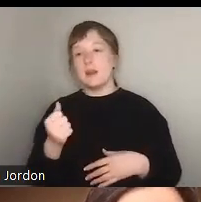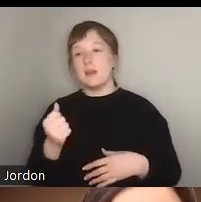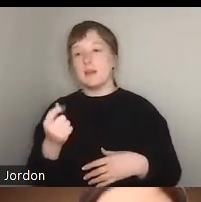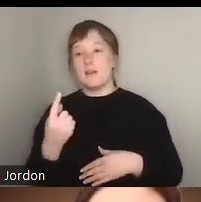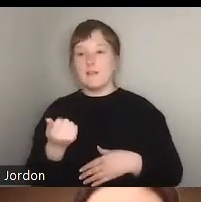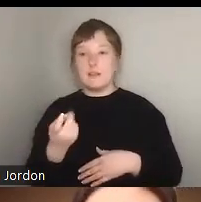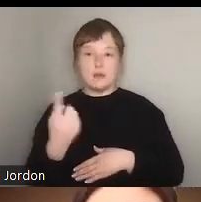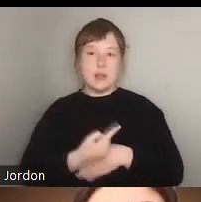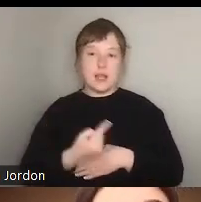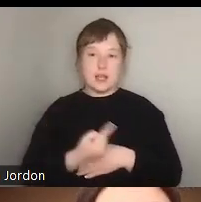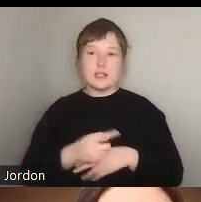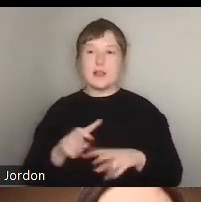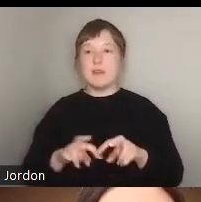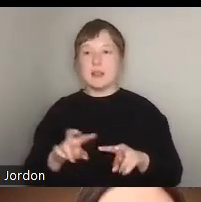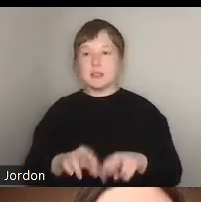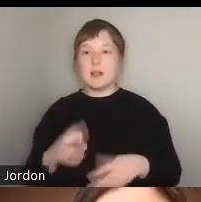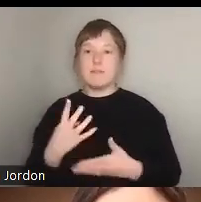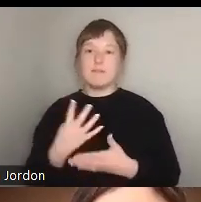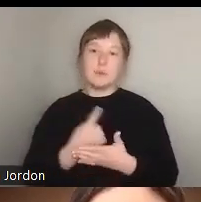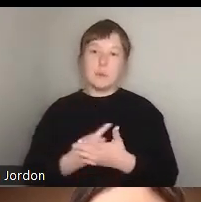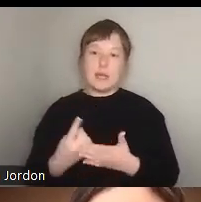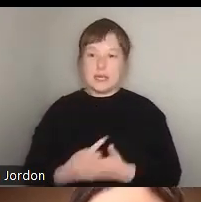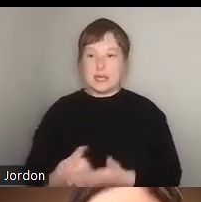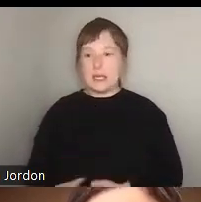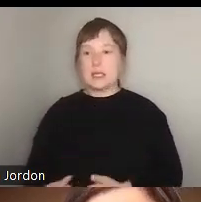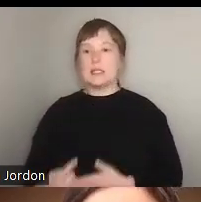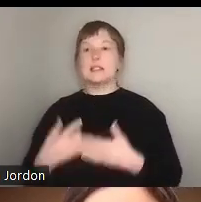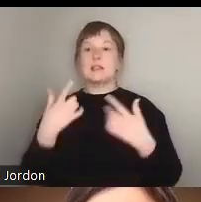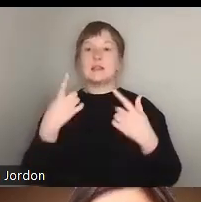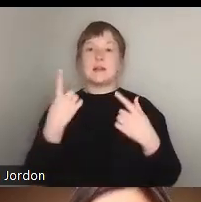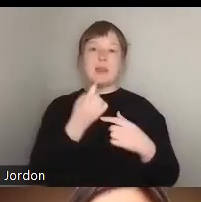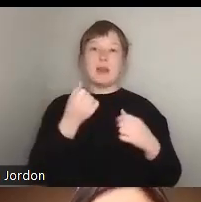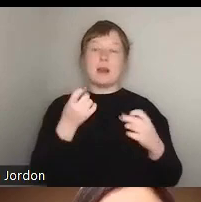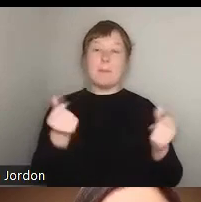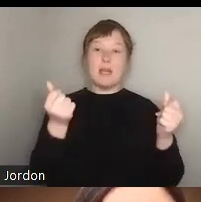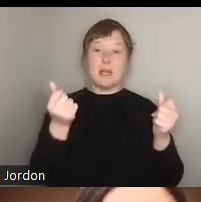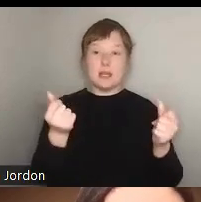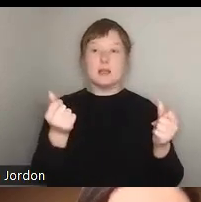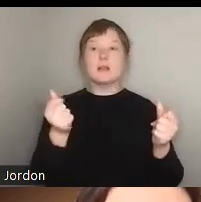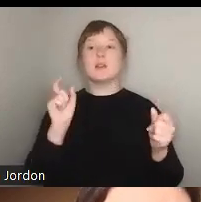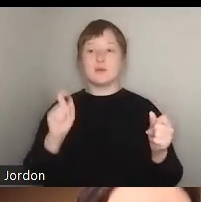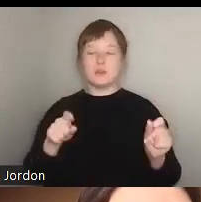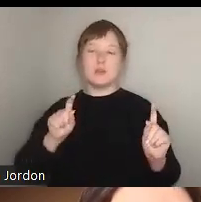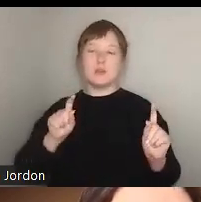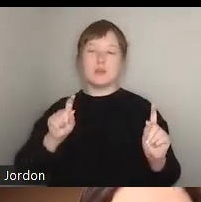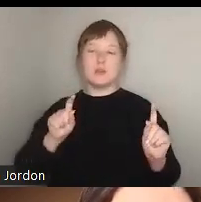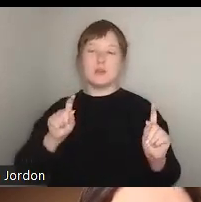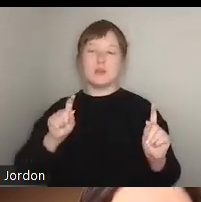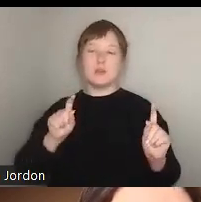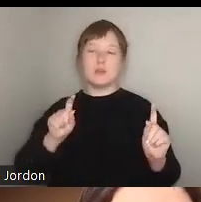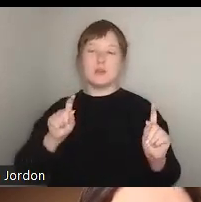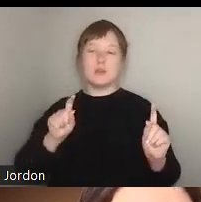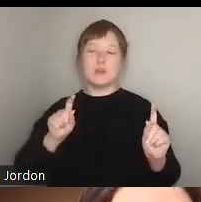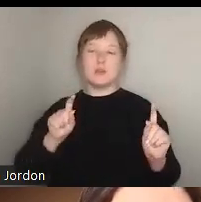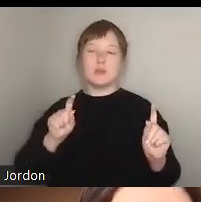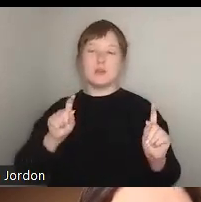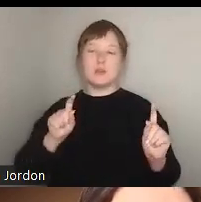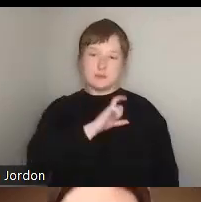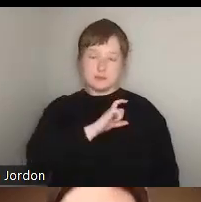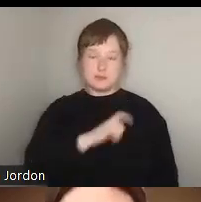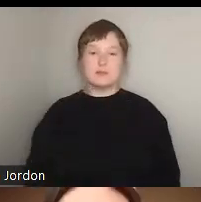might investigate it for weeks. But again, if it's something that's seeming immediate, you should be going to law.